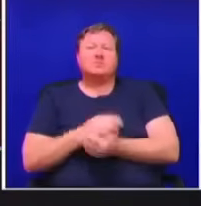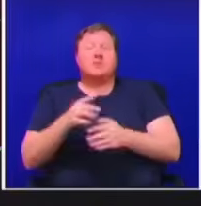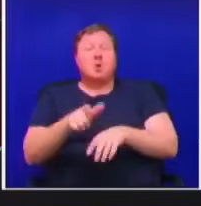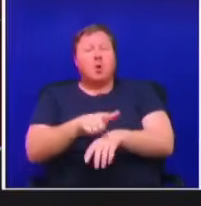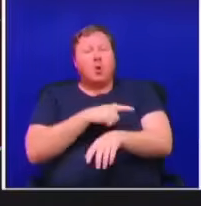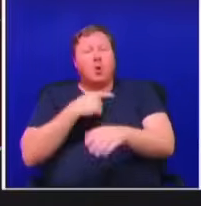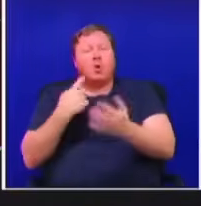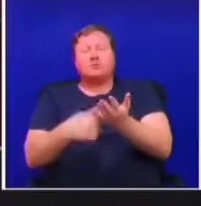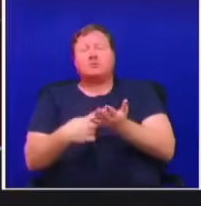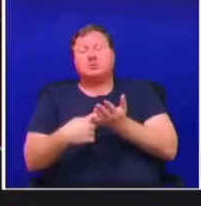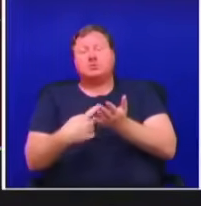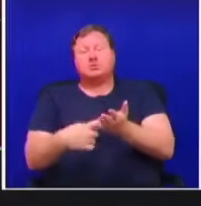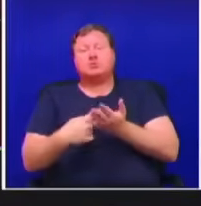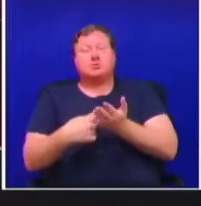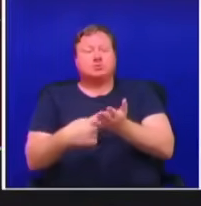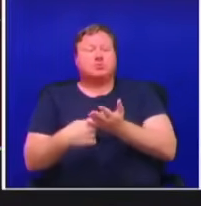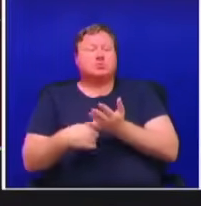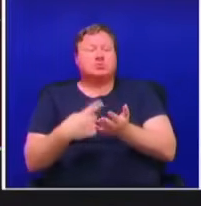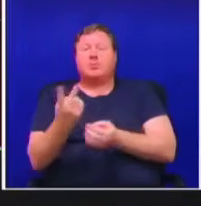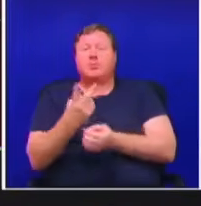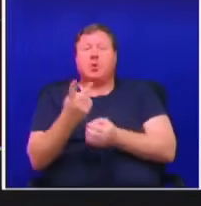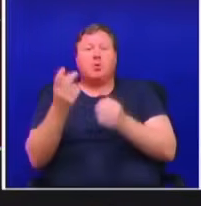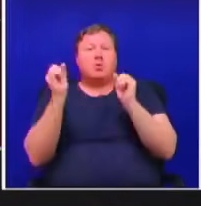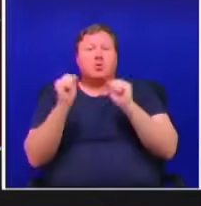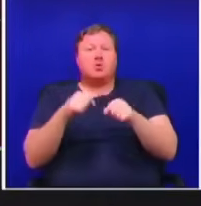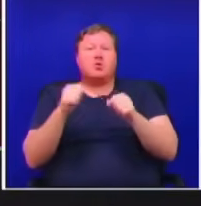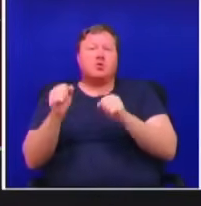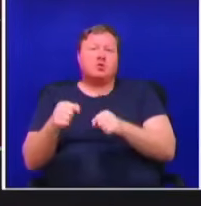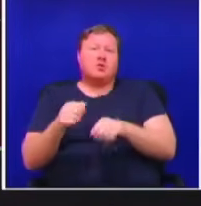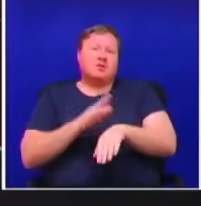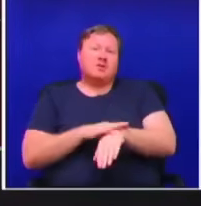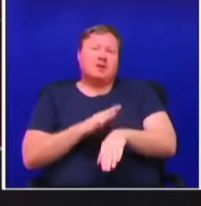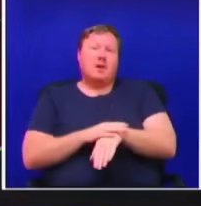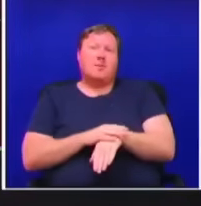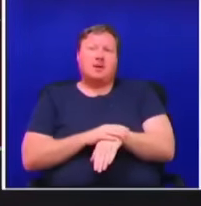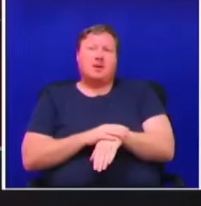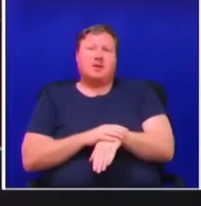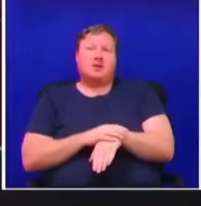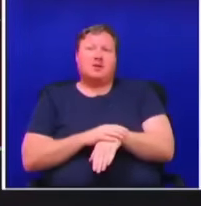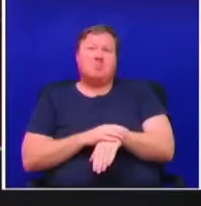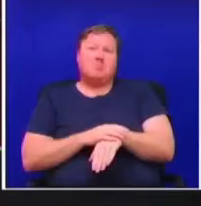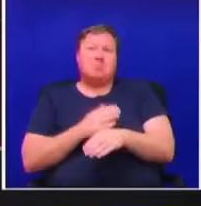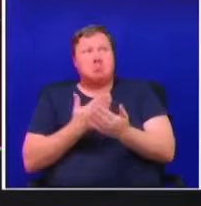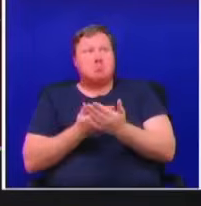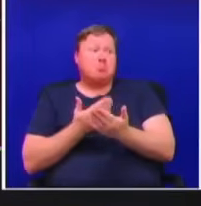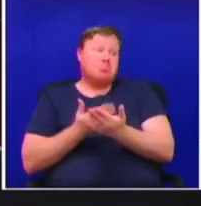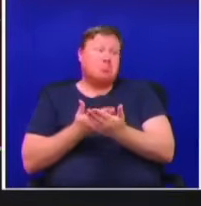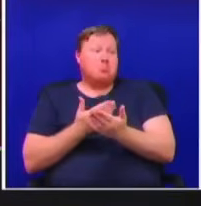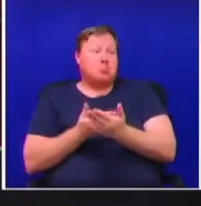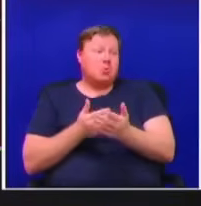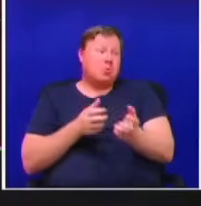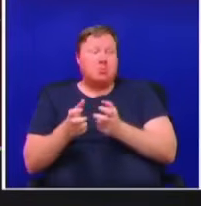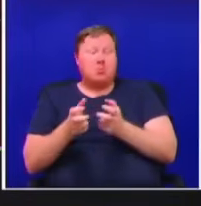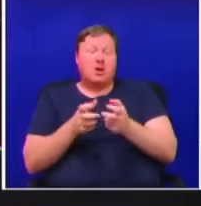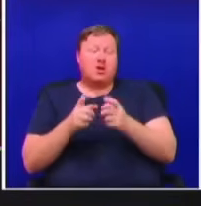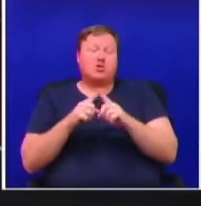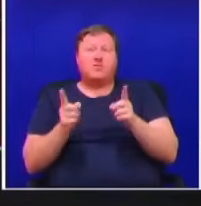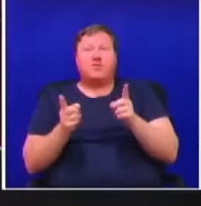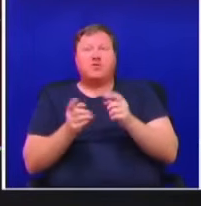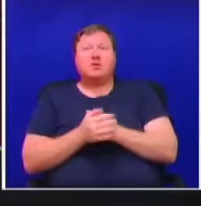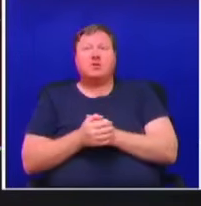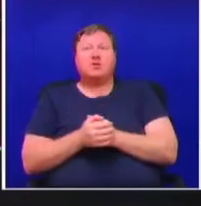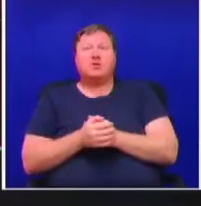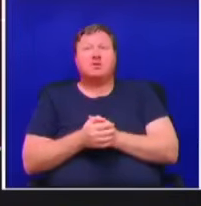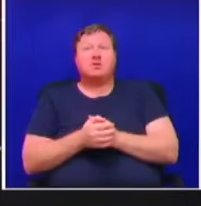him, and we both agreed that the timing could have been managed differently. And